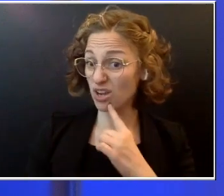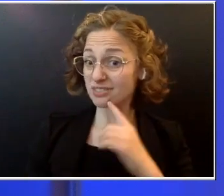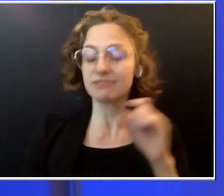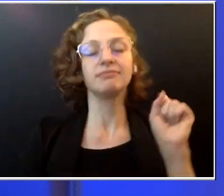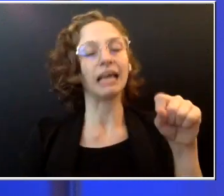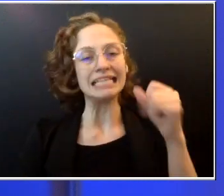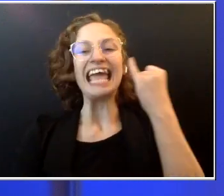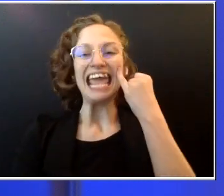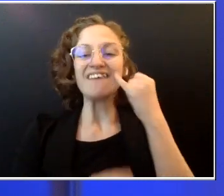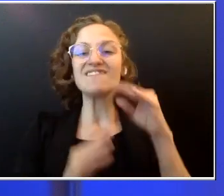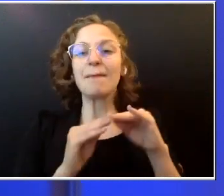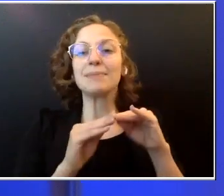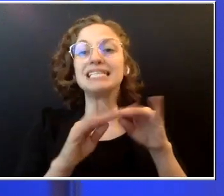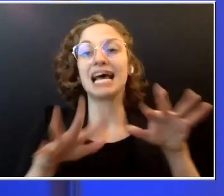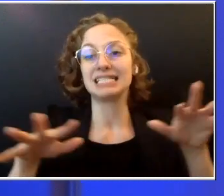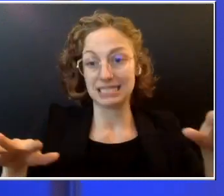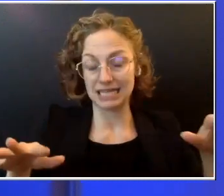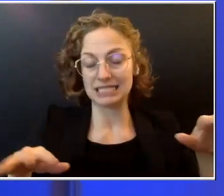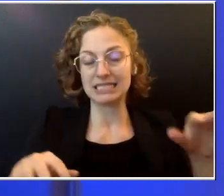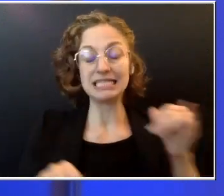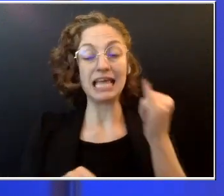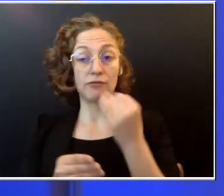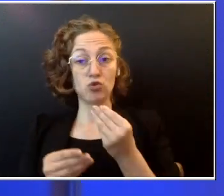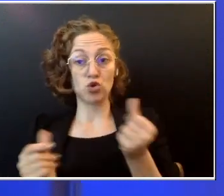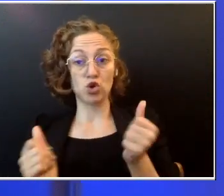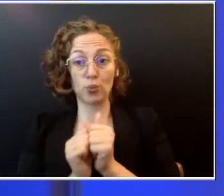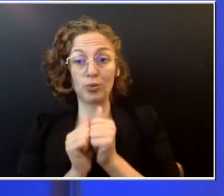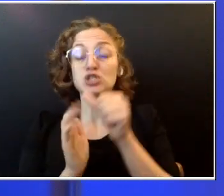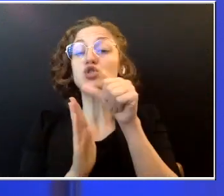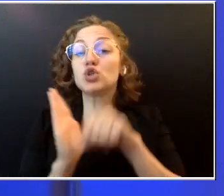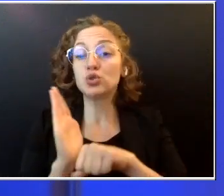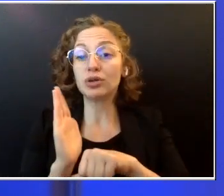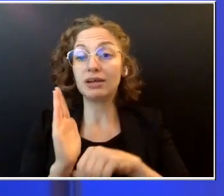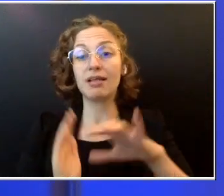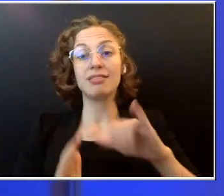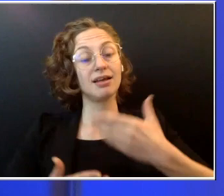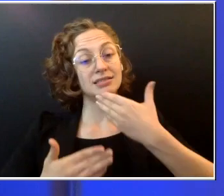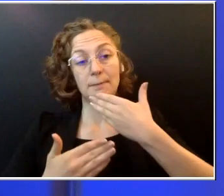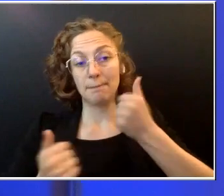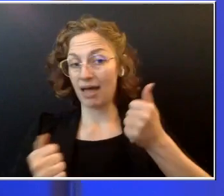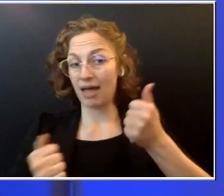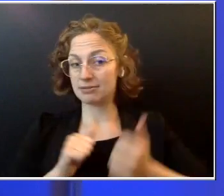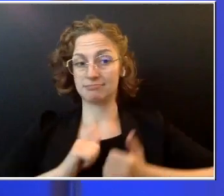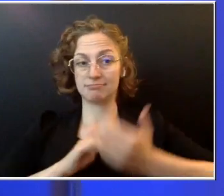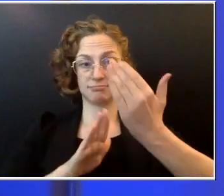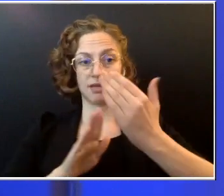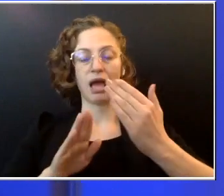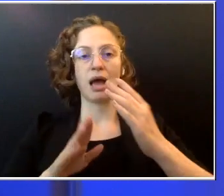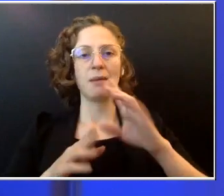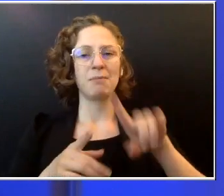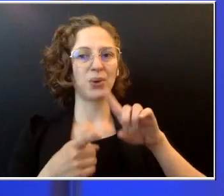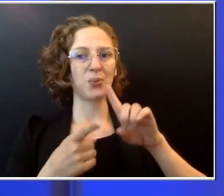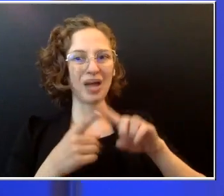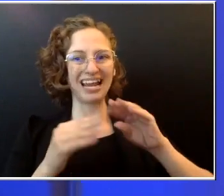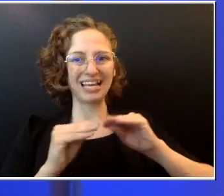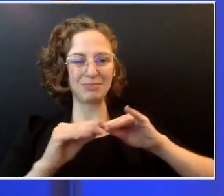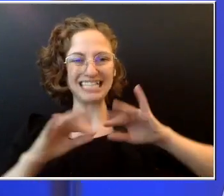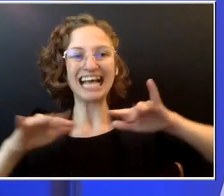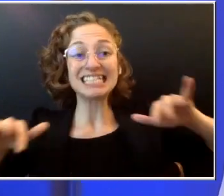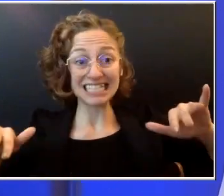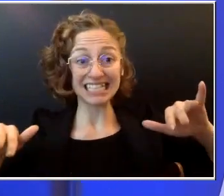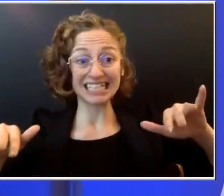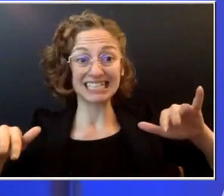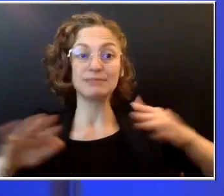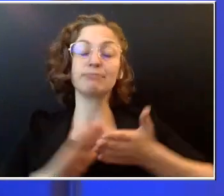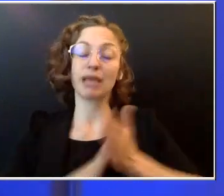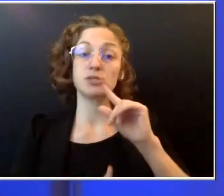with surgery, which is the best option, best way to approach it, that's great. But once it metastasizes, it's aggressive. We used to think